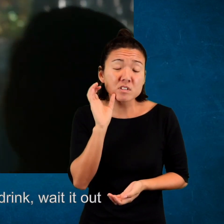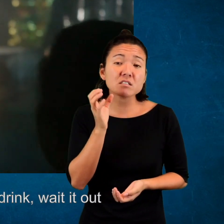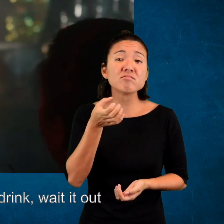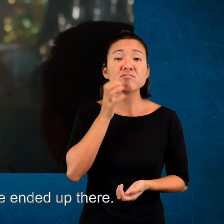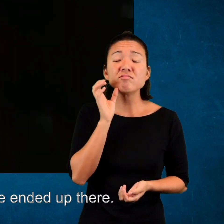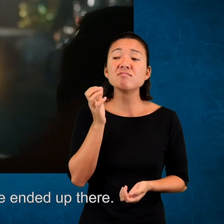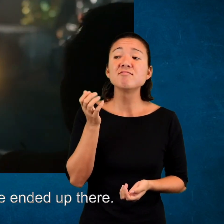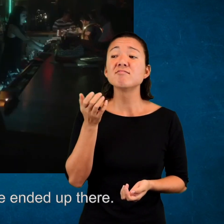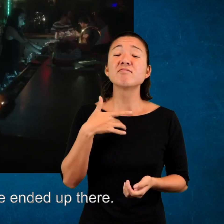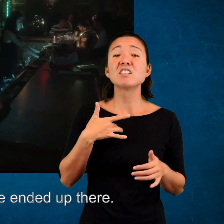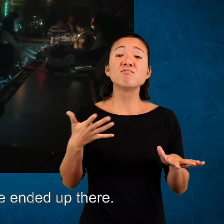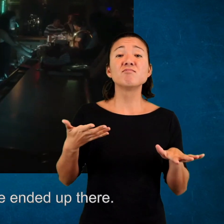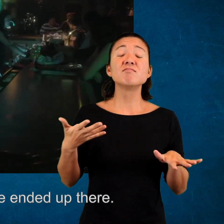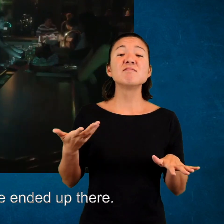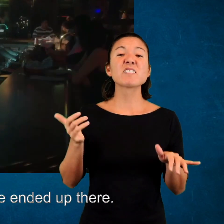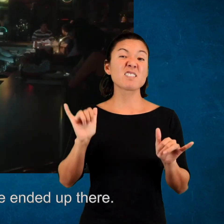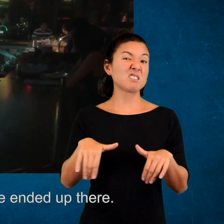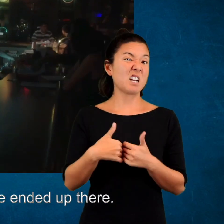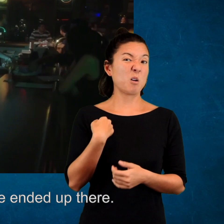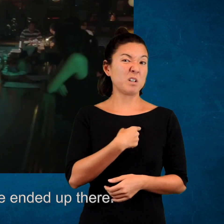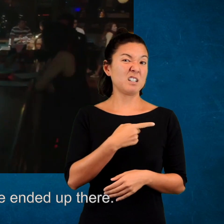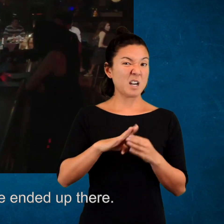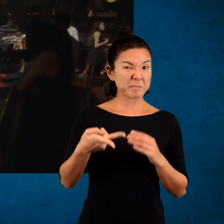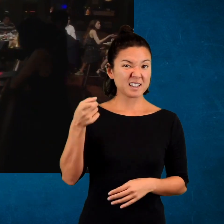it out, and that's how we ended up there.